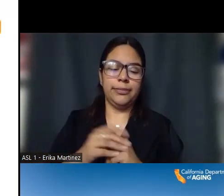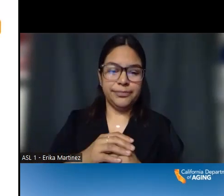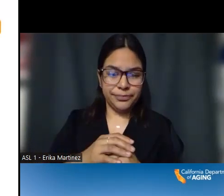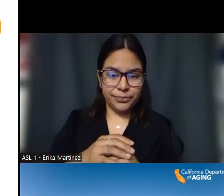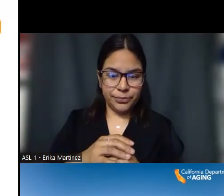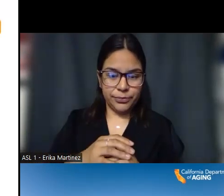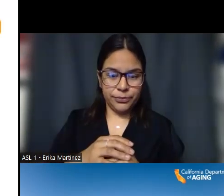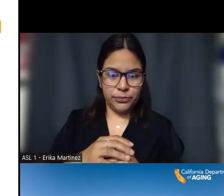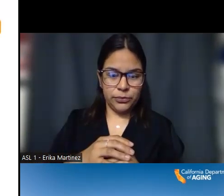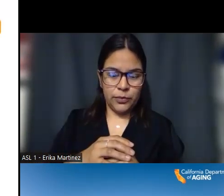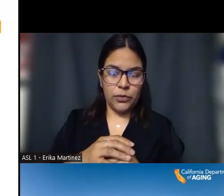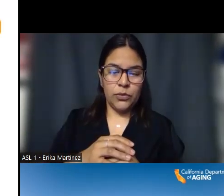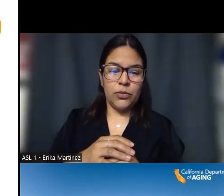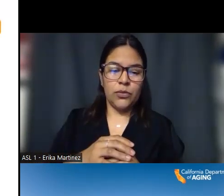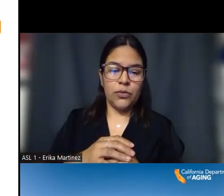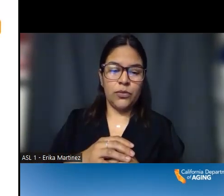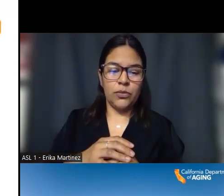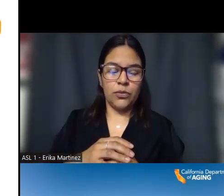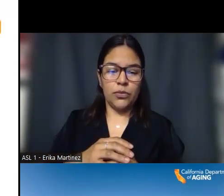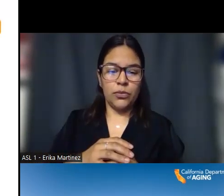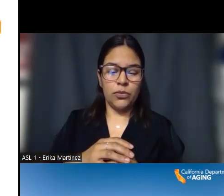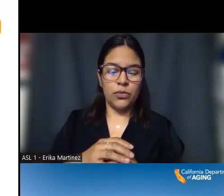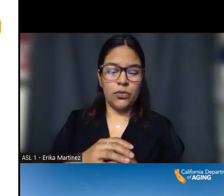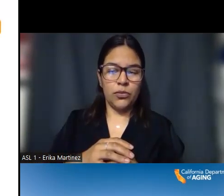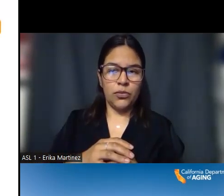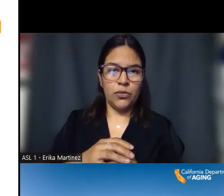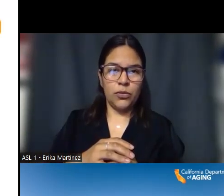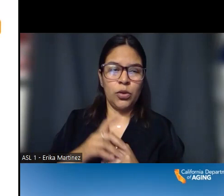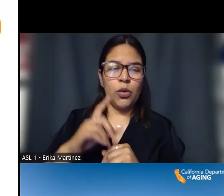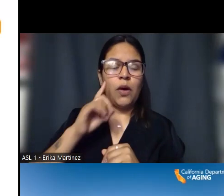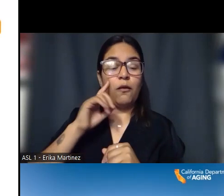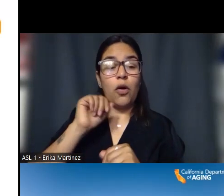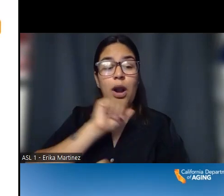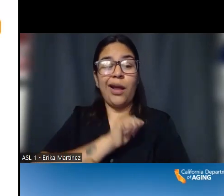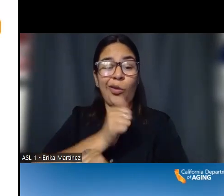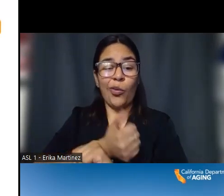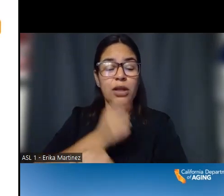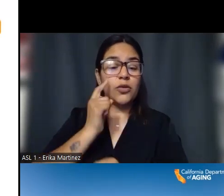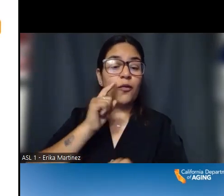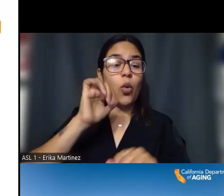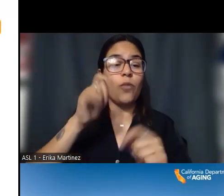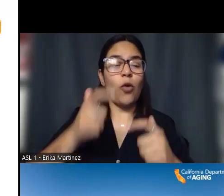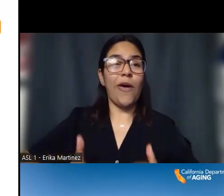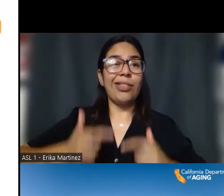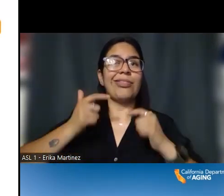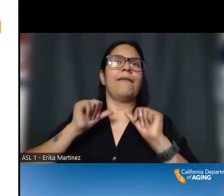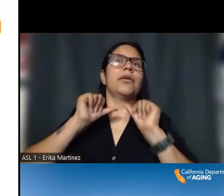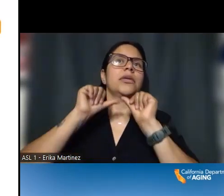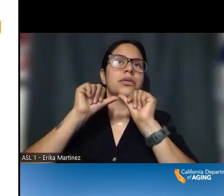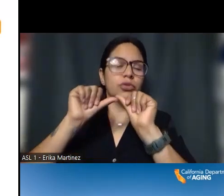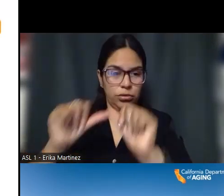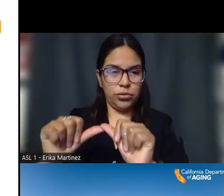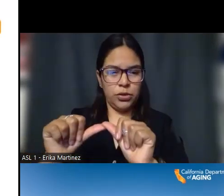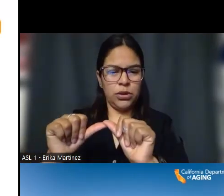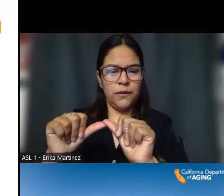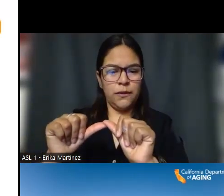we have the authority to participate in are any types of orders related to a physician order for life-sustaining treatment, or a POLST, as many of you have